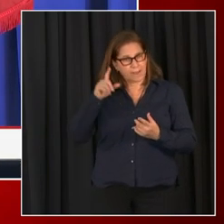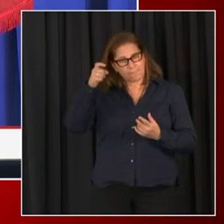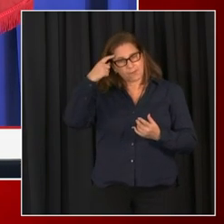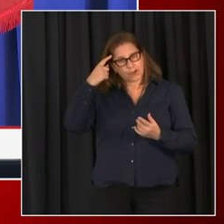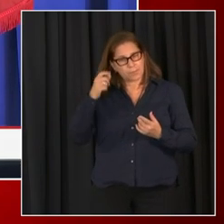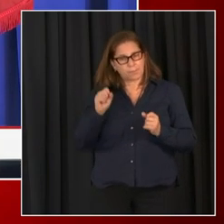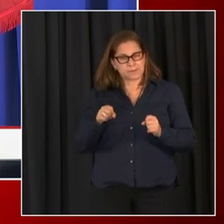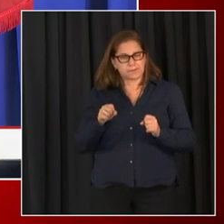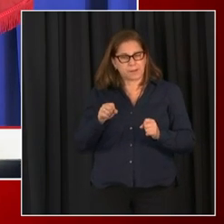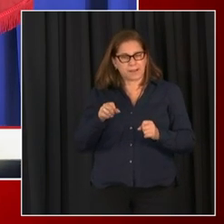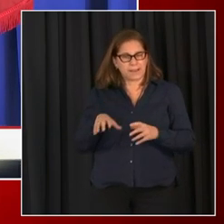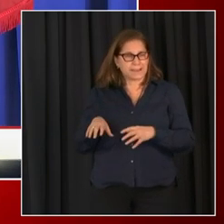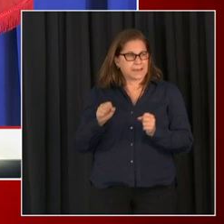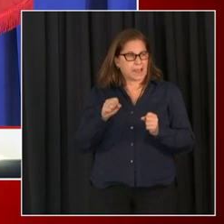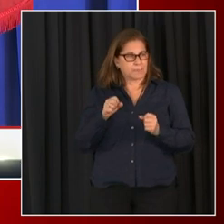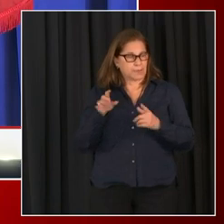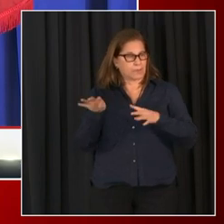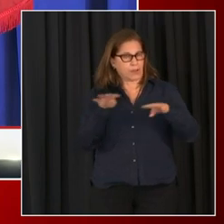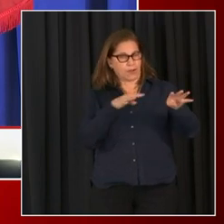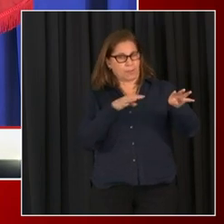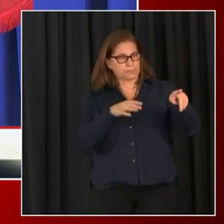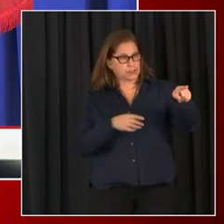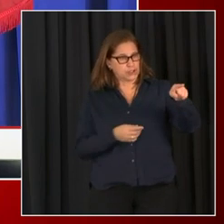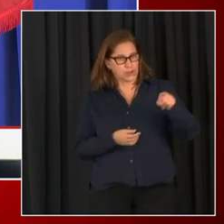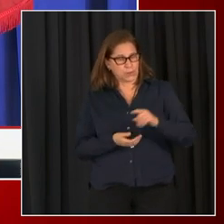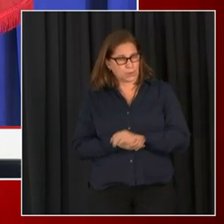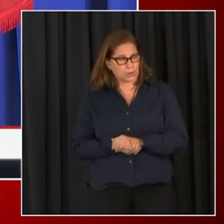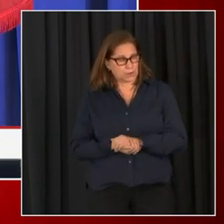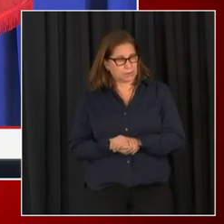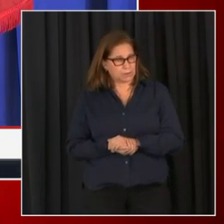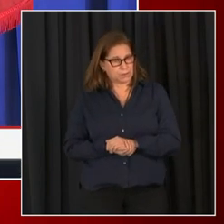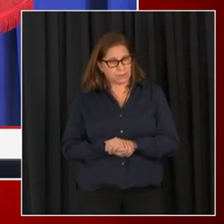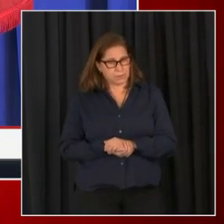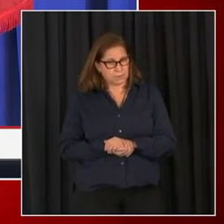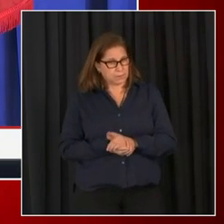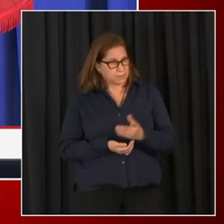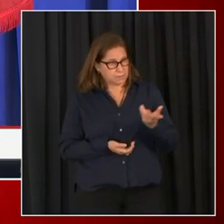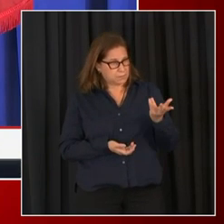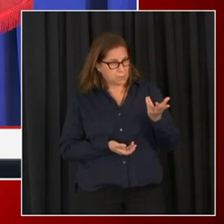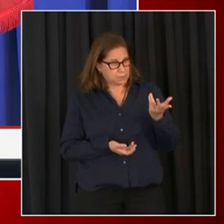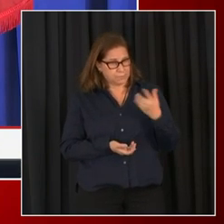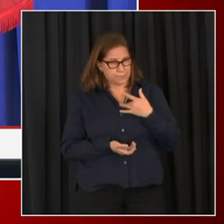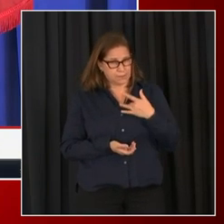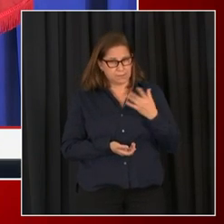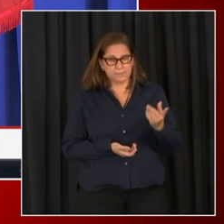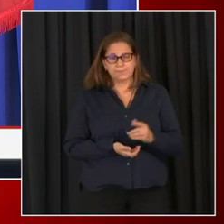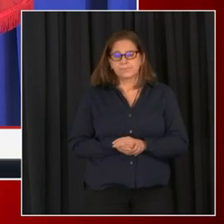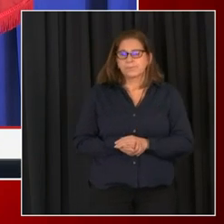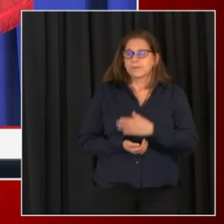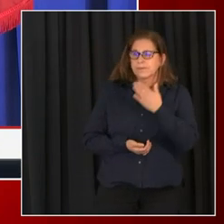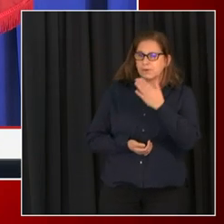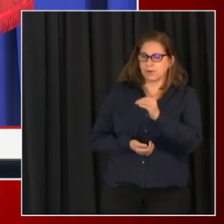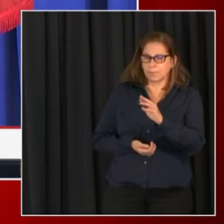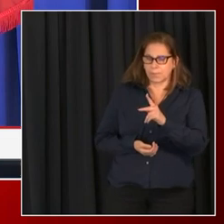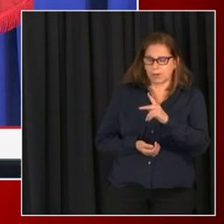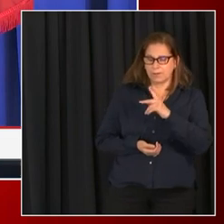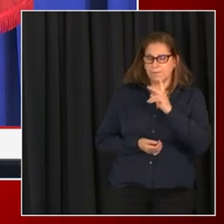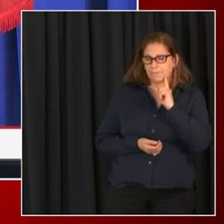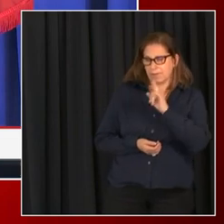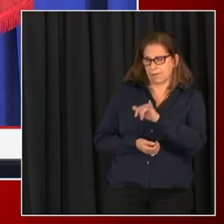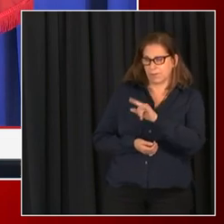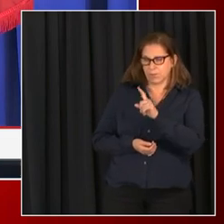move forward? Thank you, Mark, for that question. And let me just say for